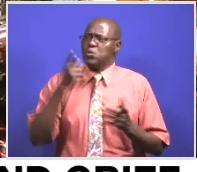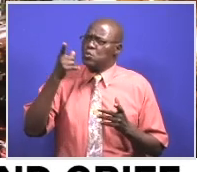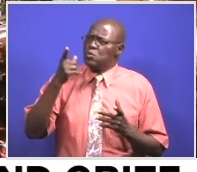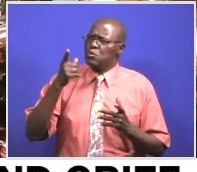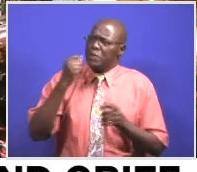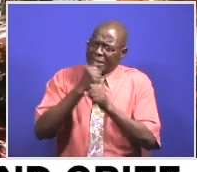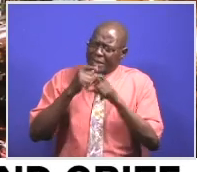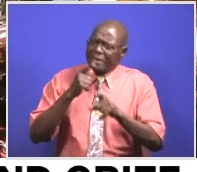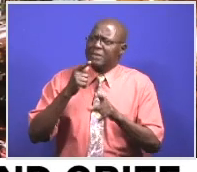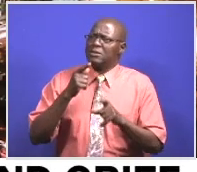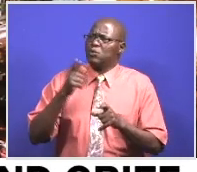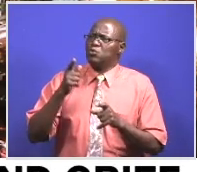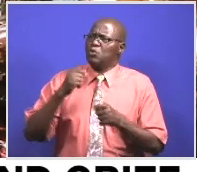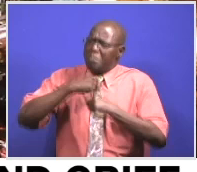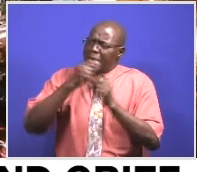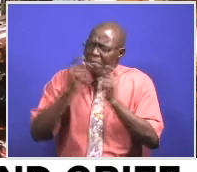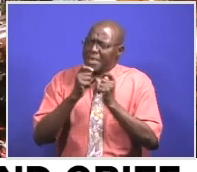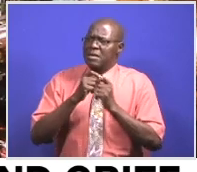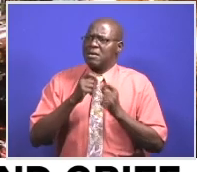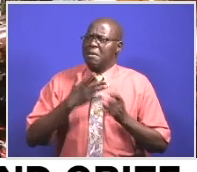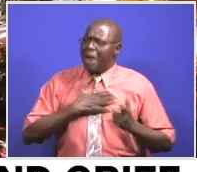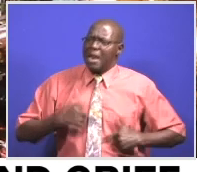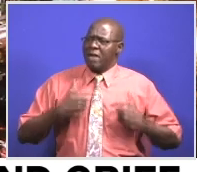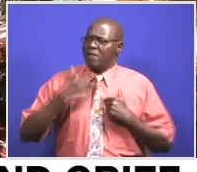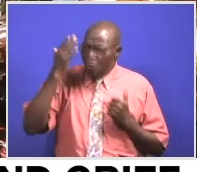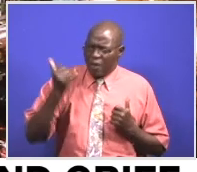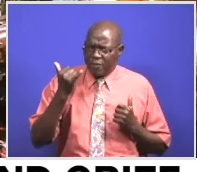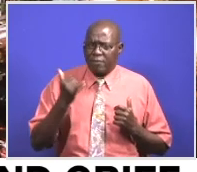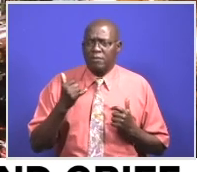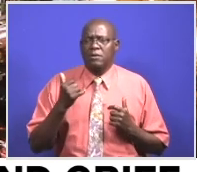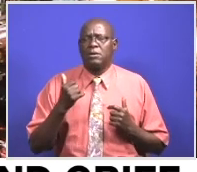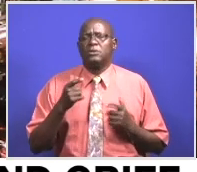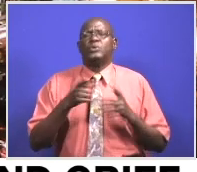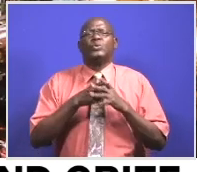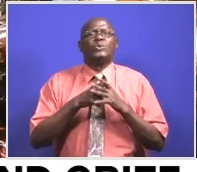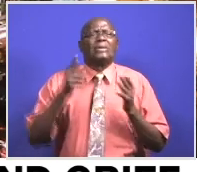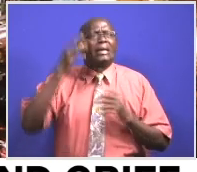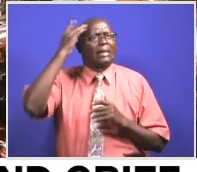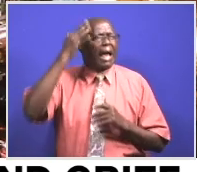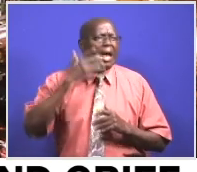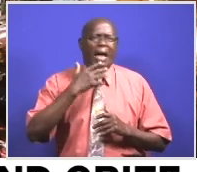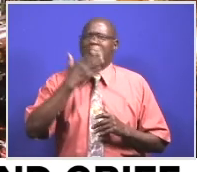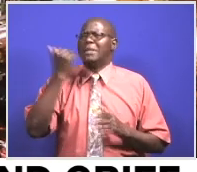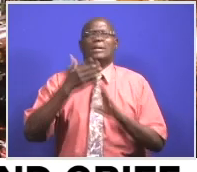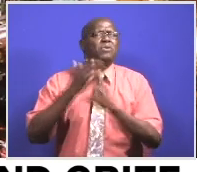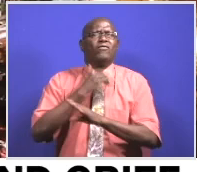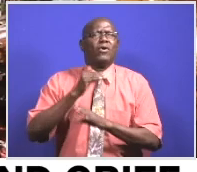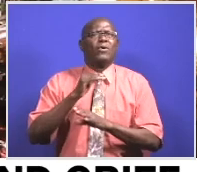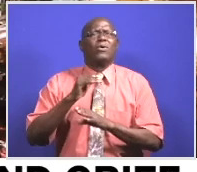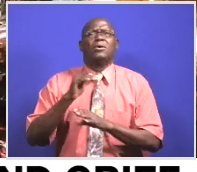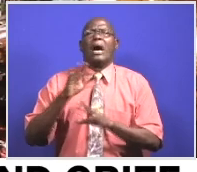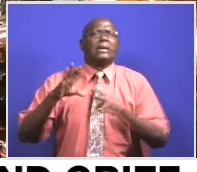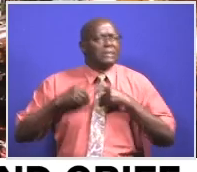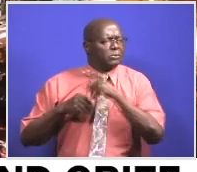You caused pain in my life. You get it? And you start even regretting. I should not have accepted that invitation. I should not